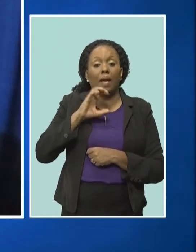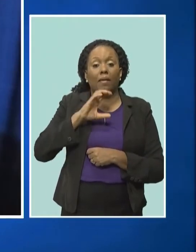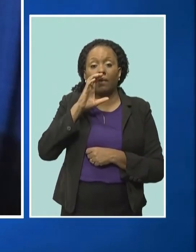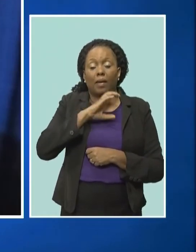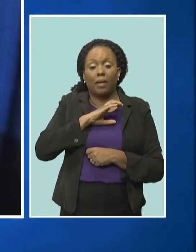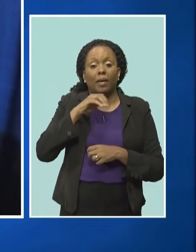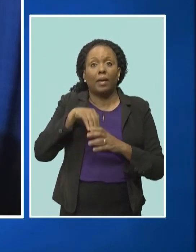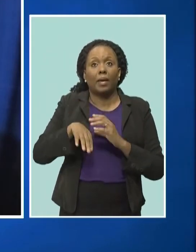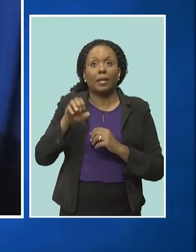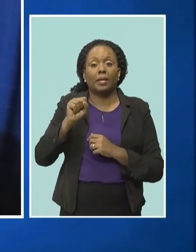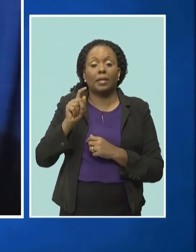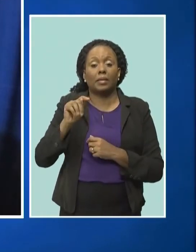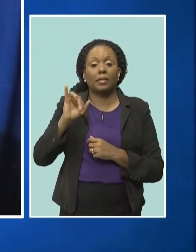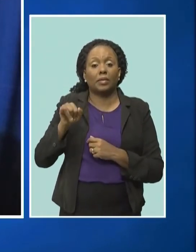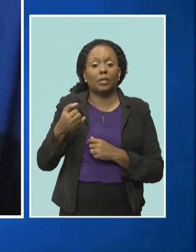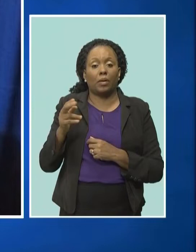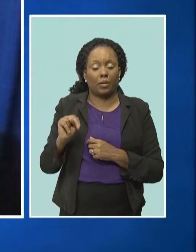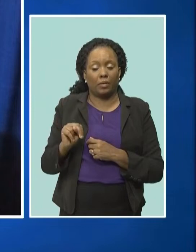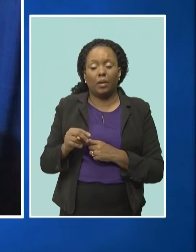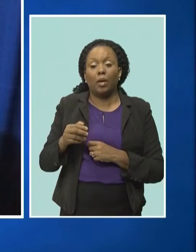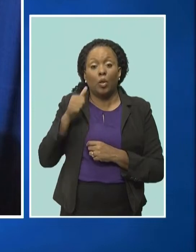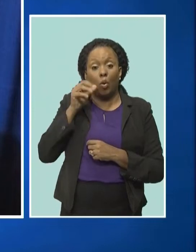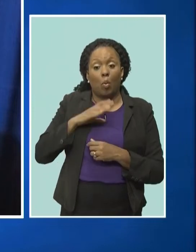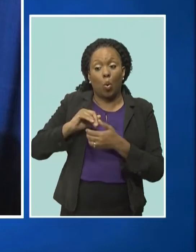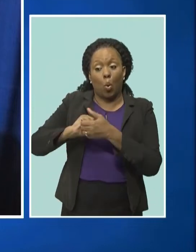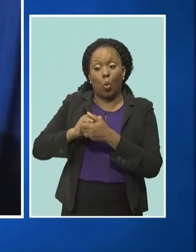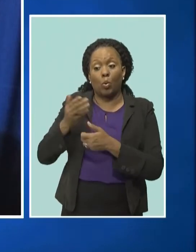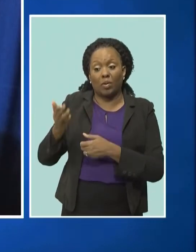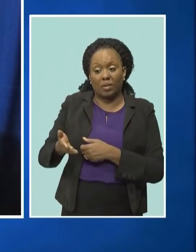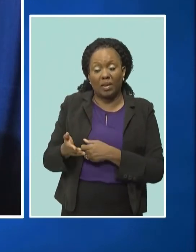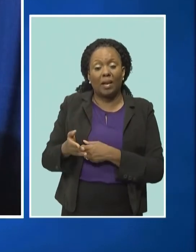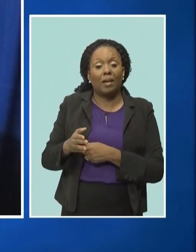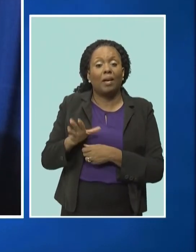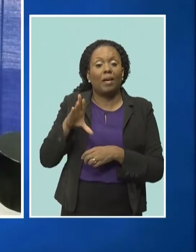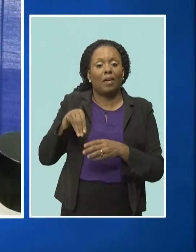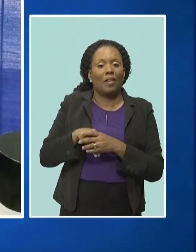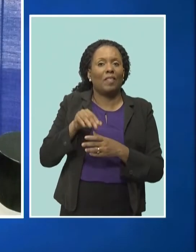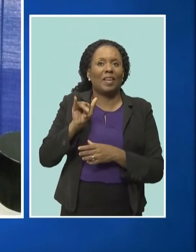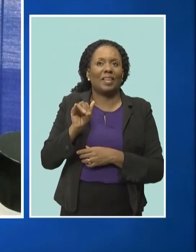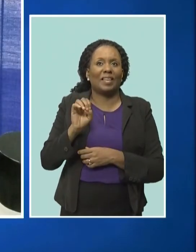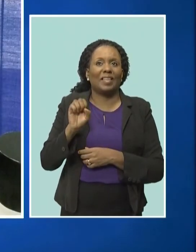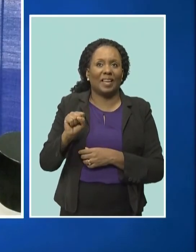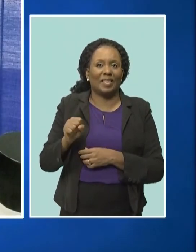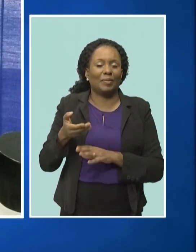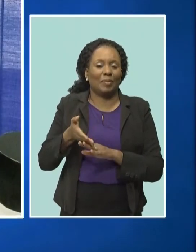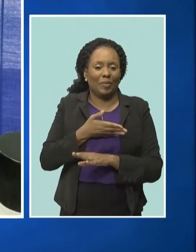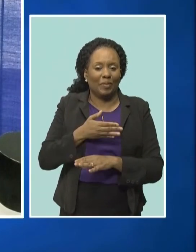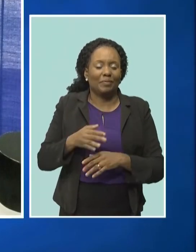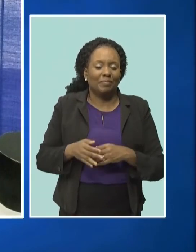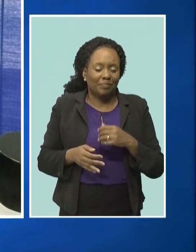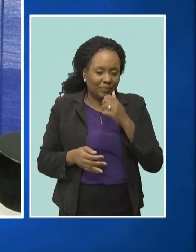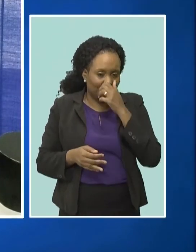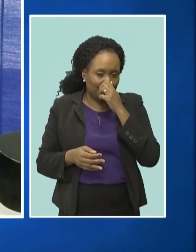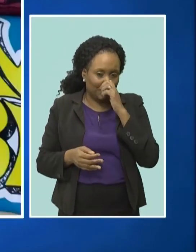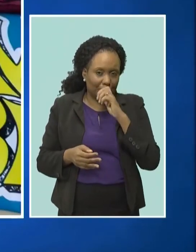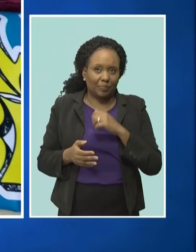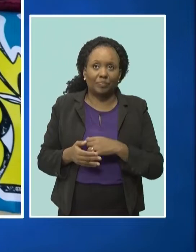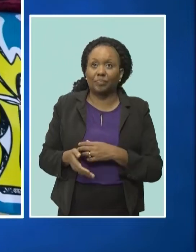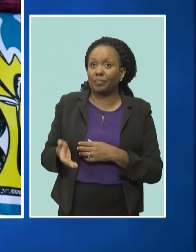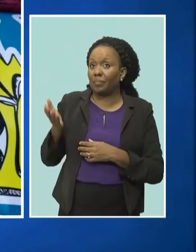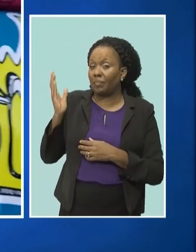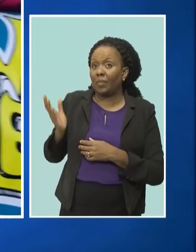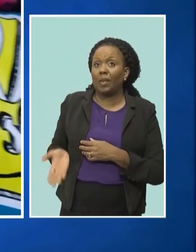Youth Entrepreneurship Scheme, and we're also in Moontongue, St. Lucie. And Adora Hoyt of Own Way Apparel says it was a